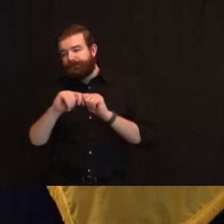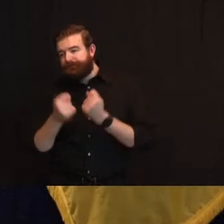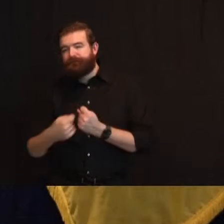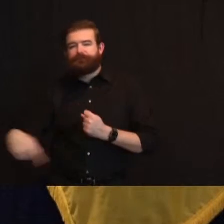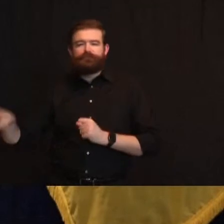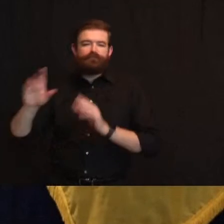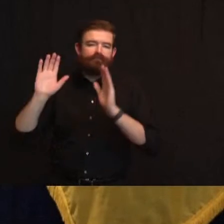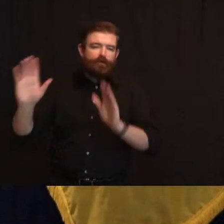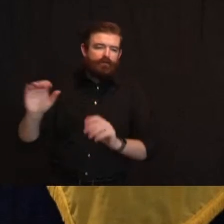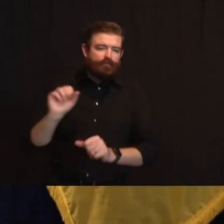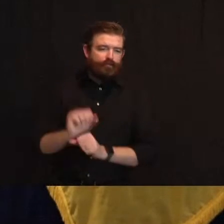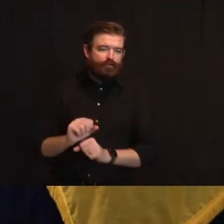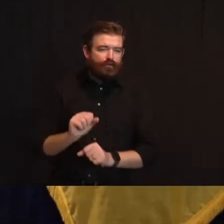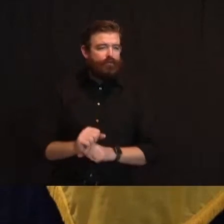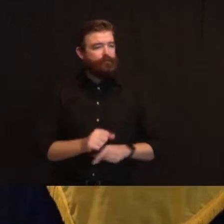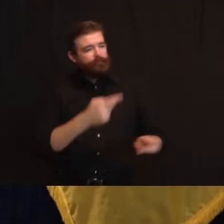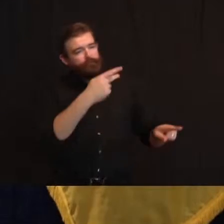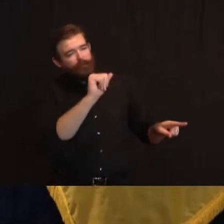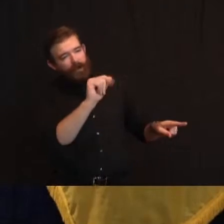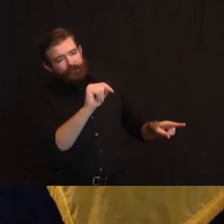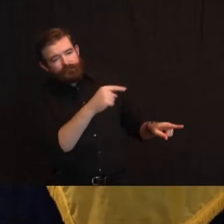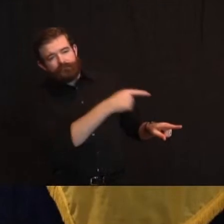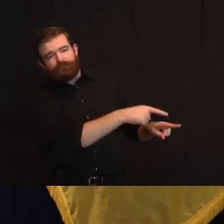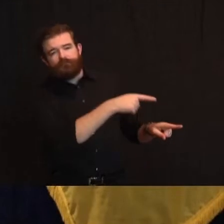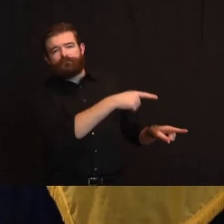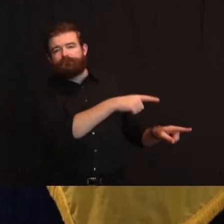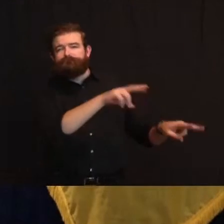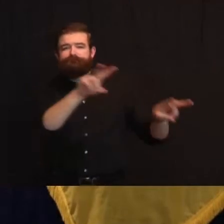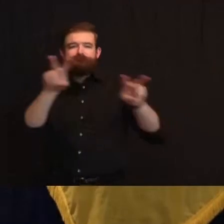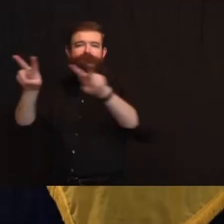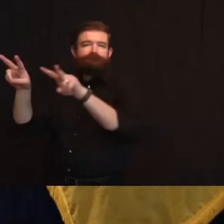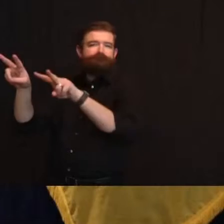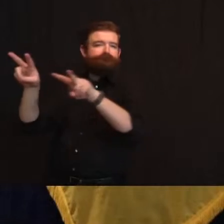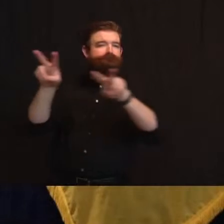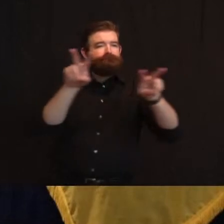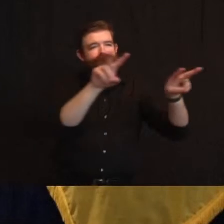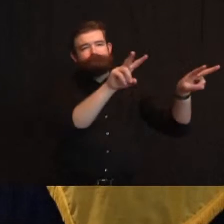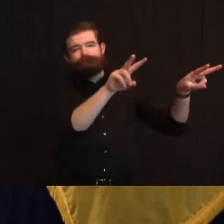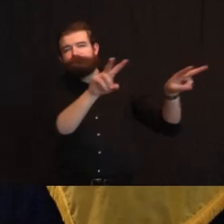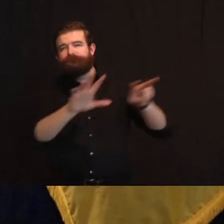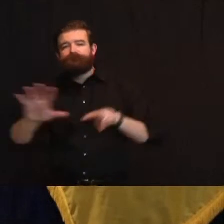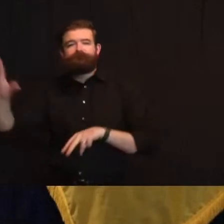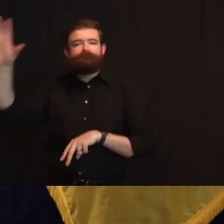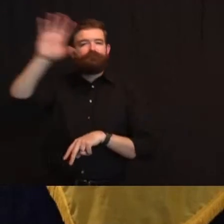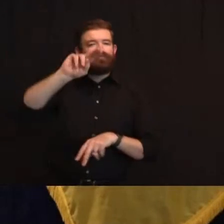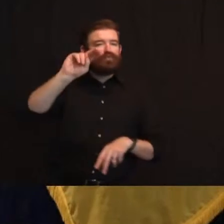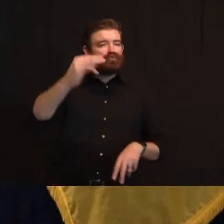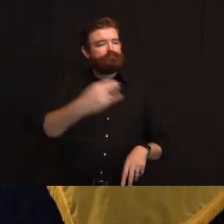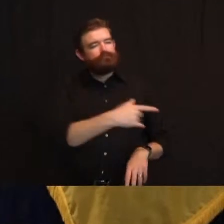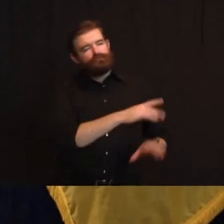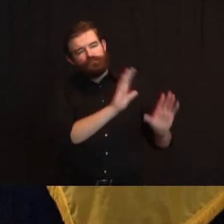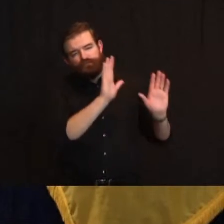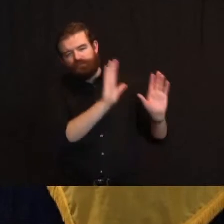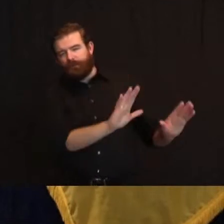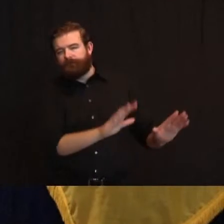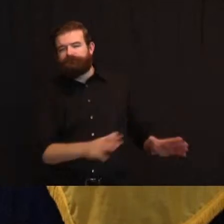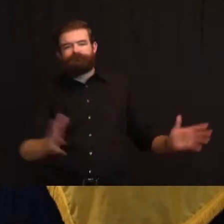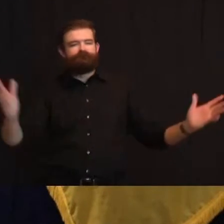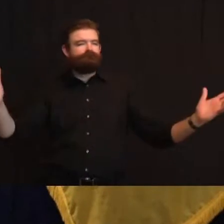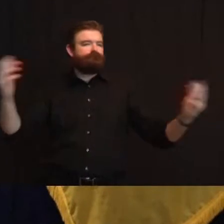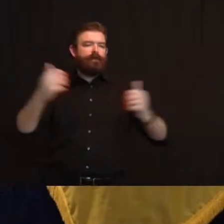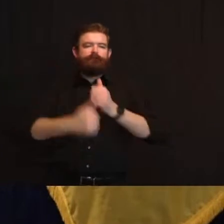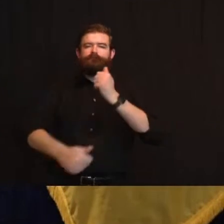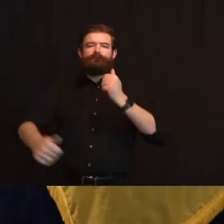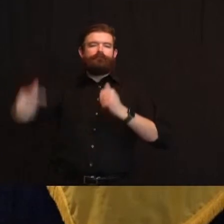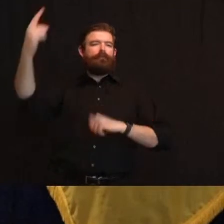out scouting super sites up and down the state for vaccine distribution. To say there are a lot of moving parts would be